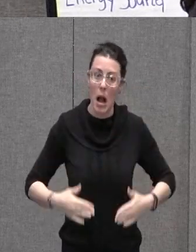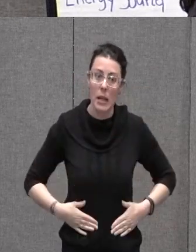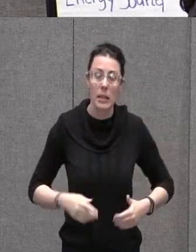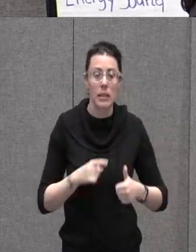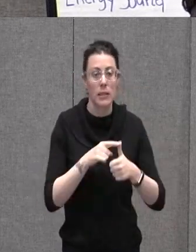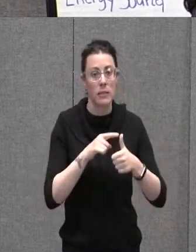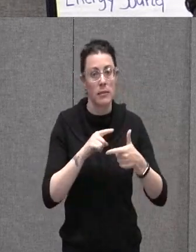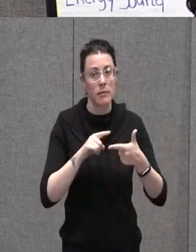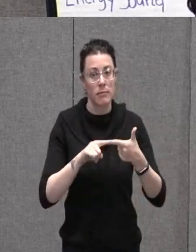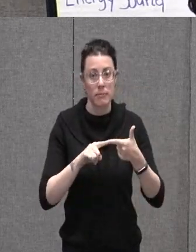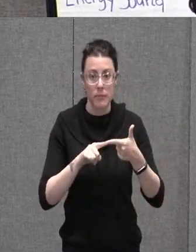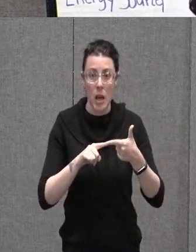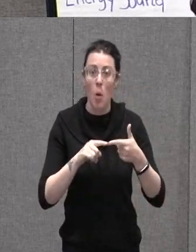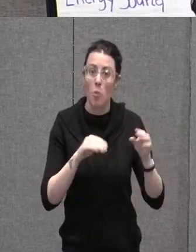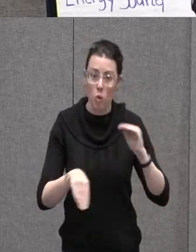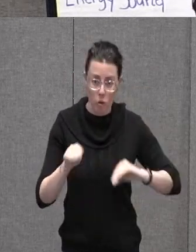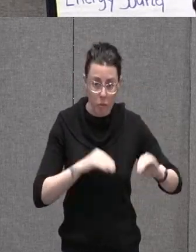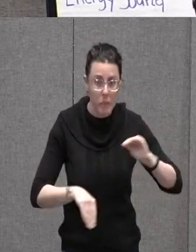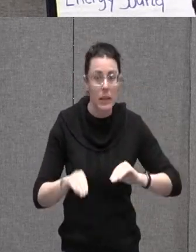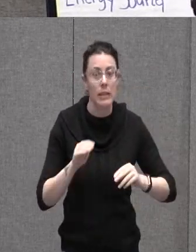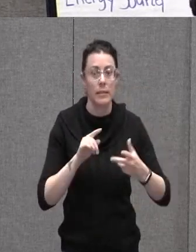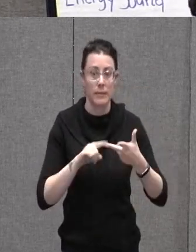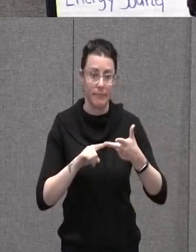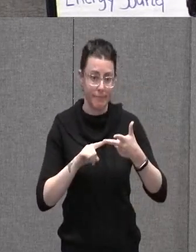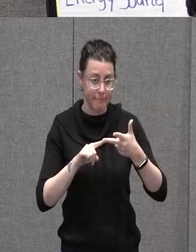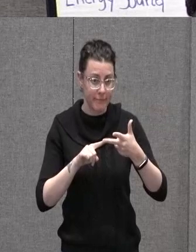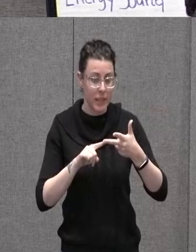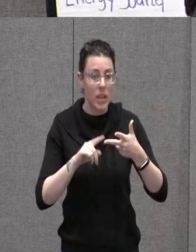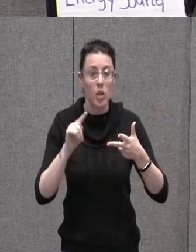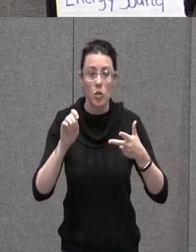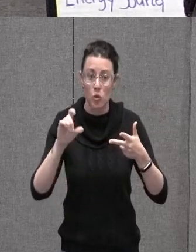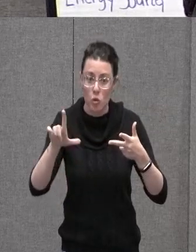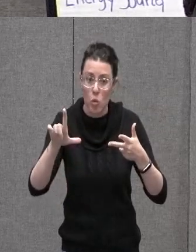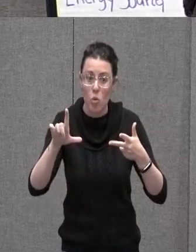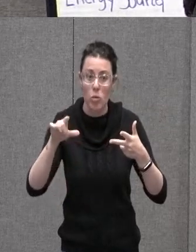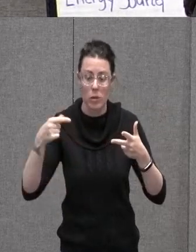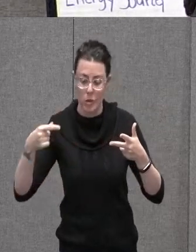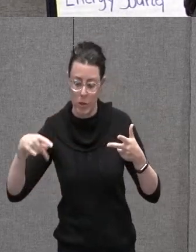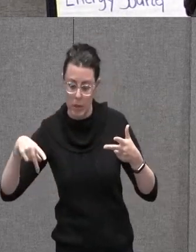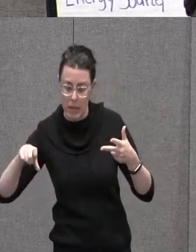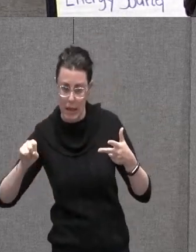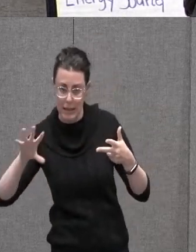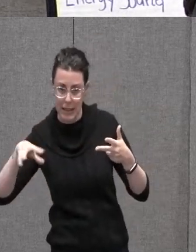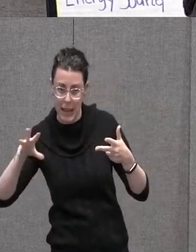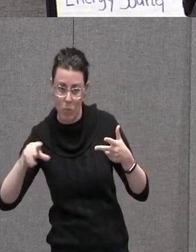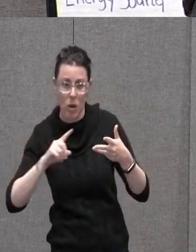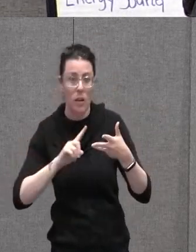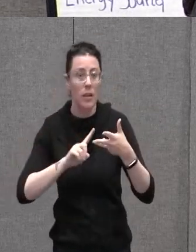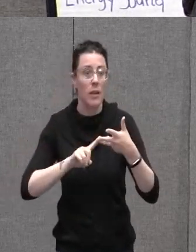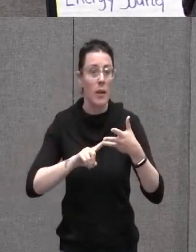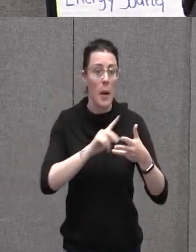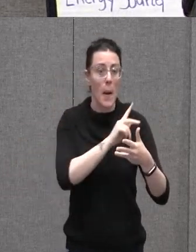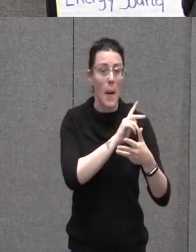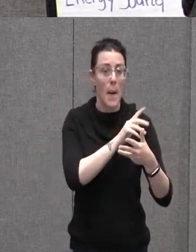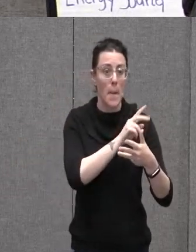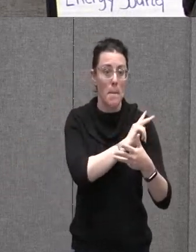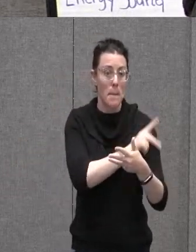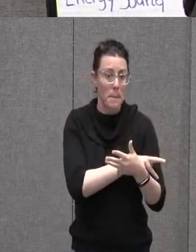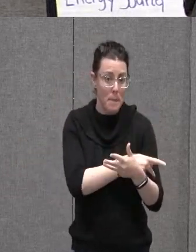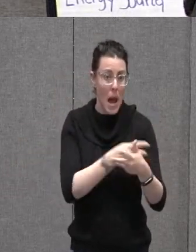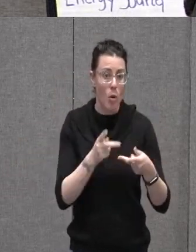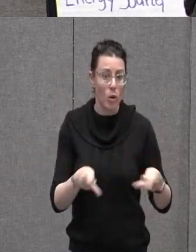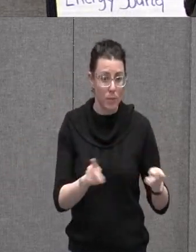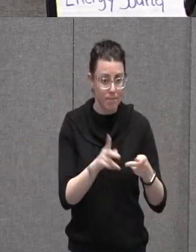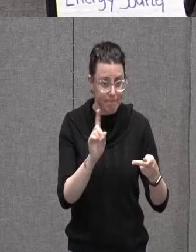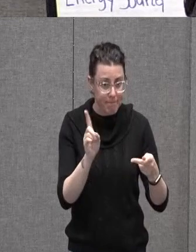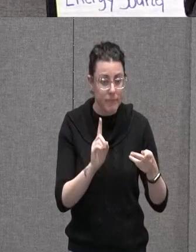the propellers that make it fly. It has tools, the GPS and the camera. It has the power, the battery that's inside that gets charged.